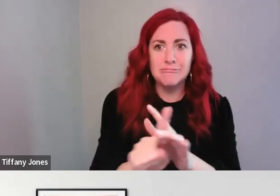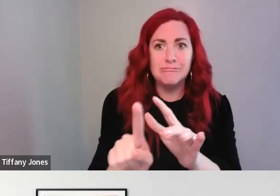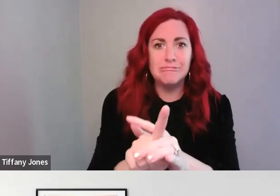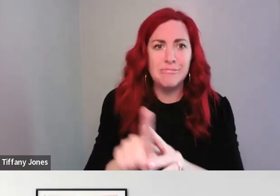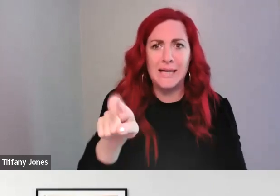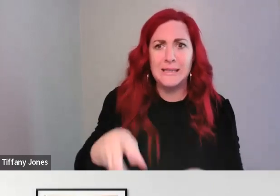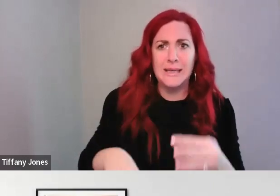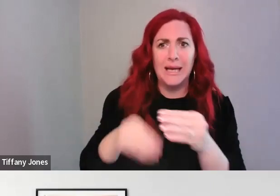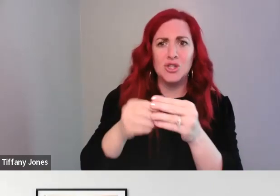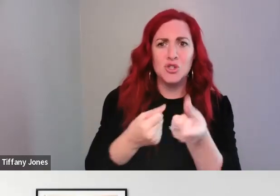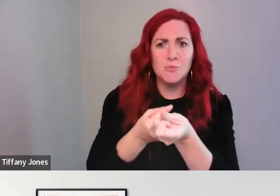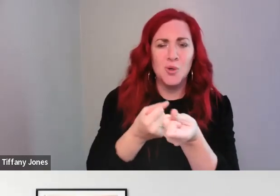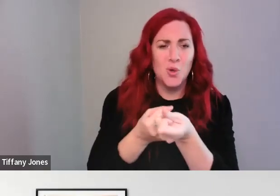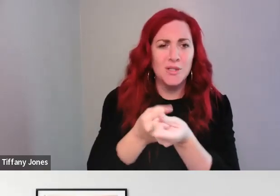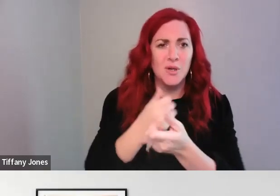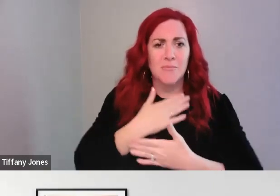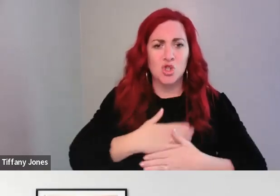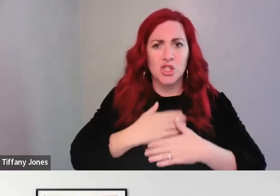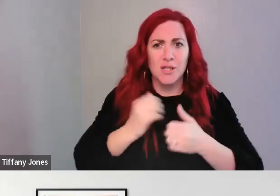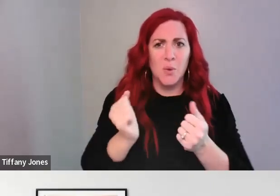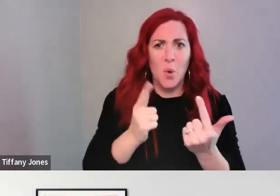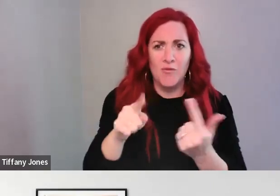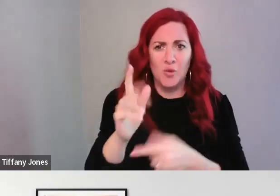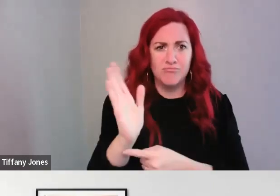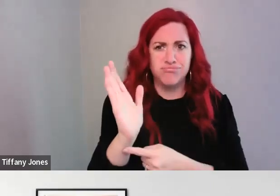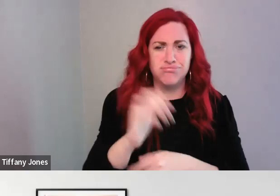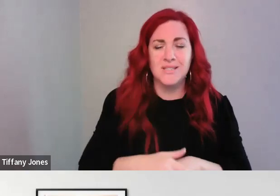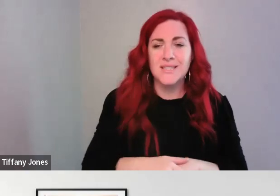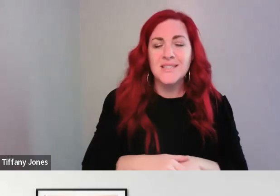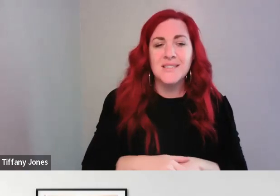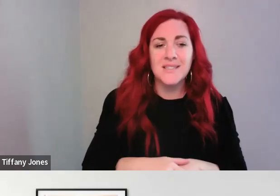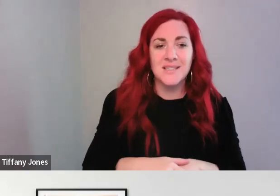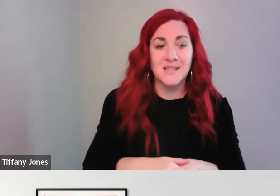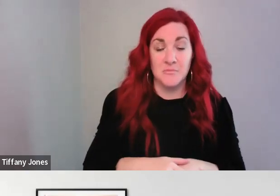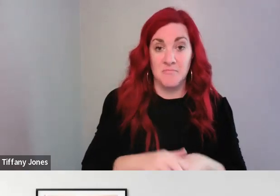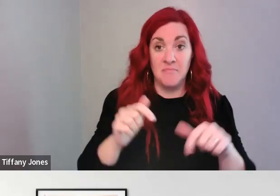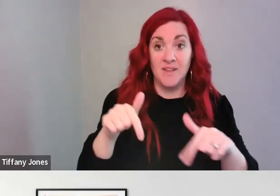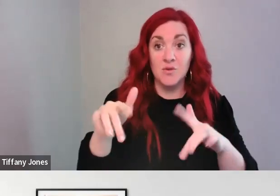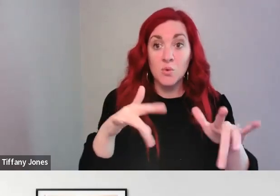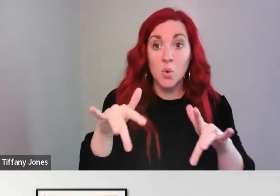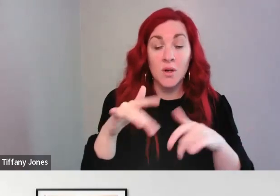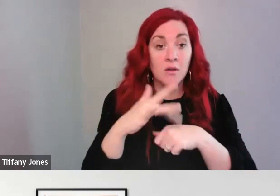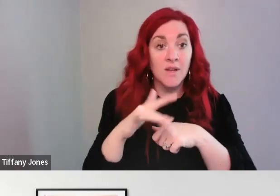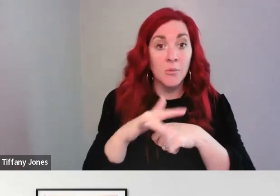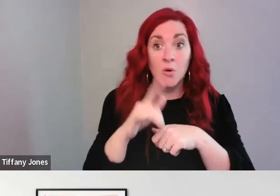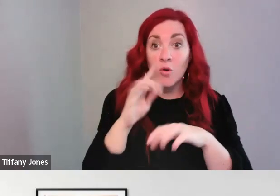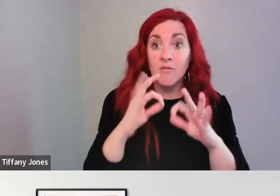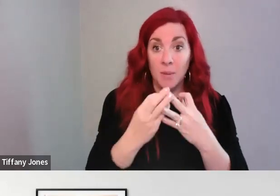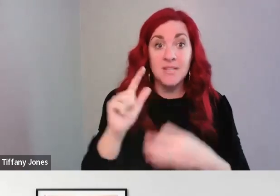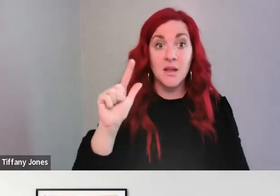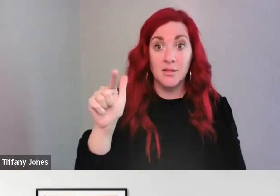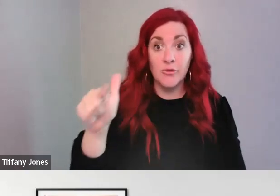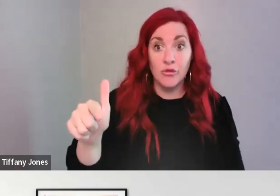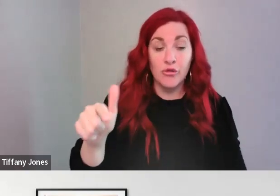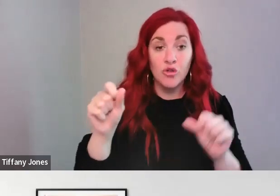additional support. So I appreciate all of this. We will have this available for families later on so they